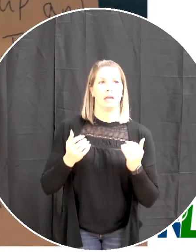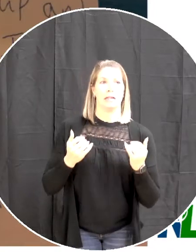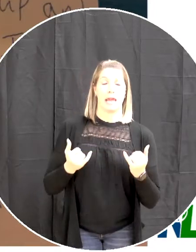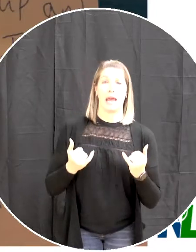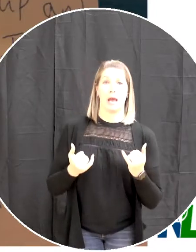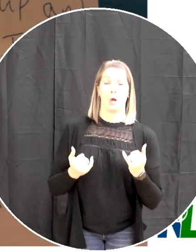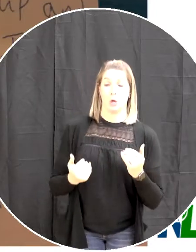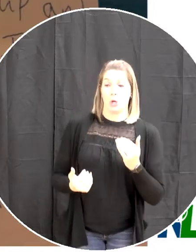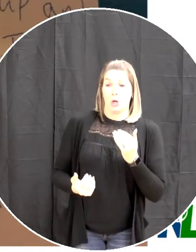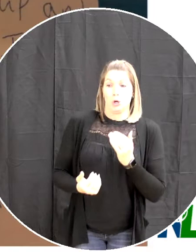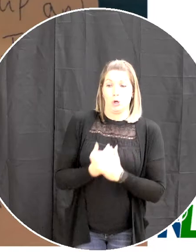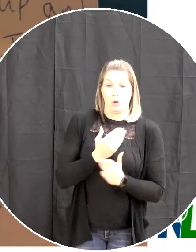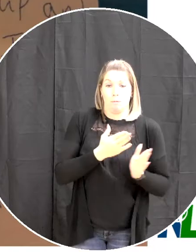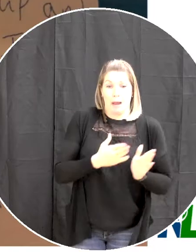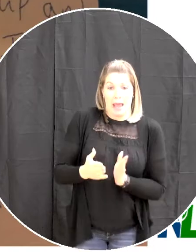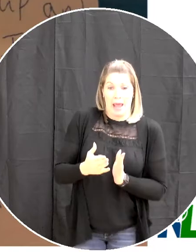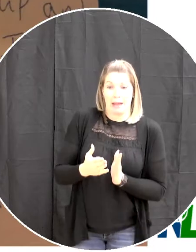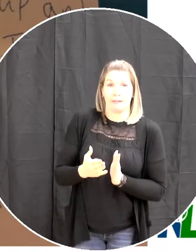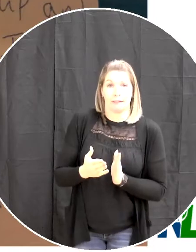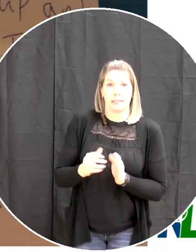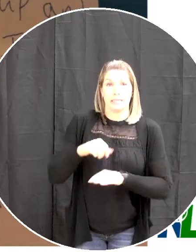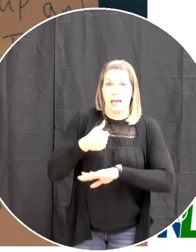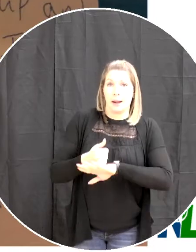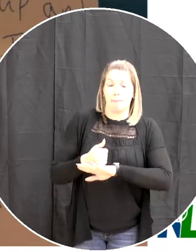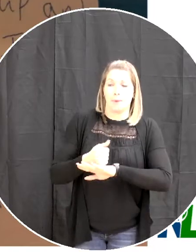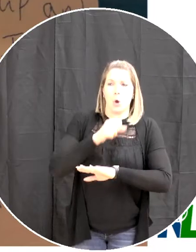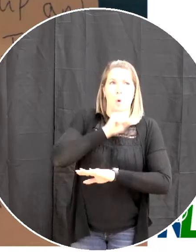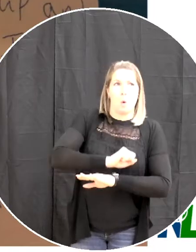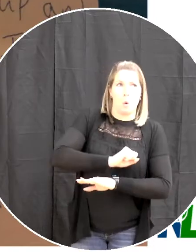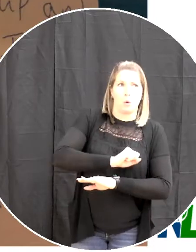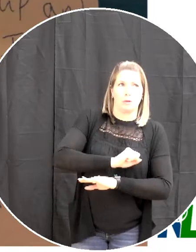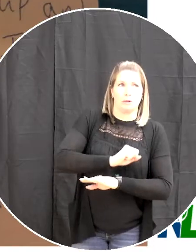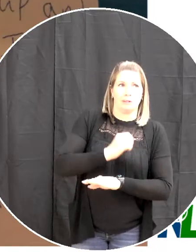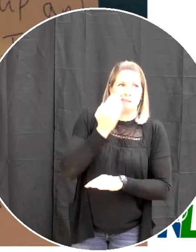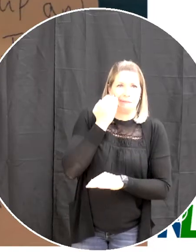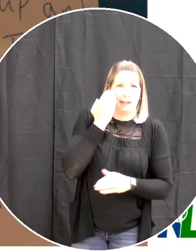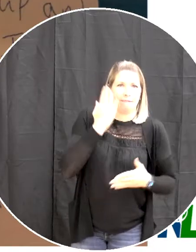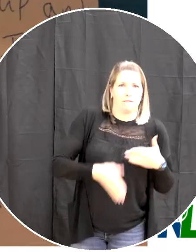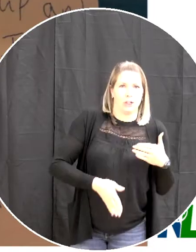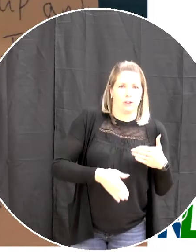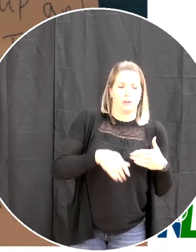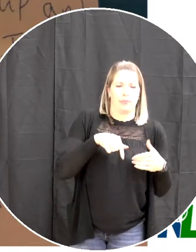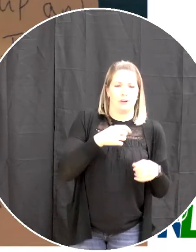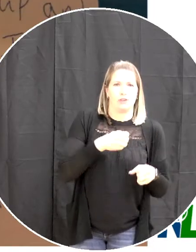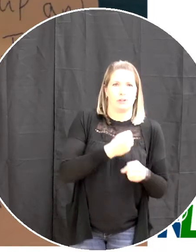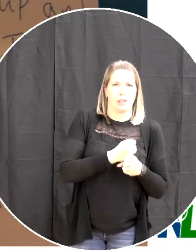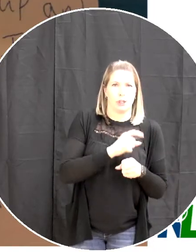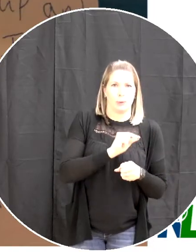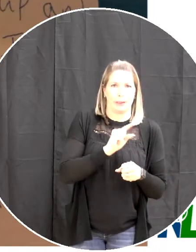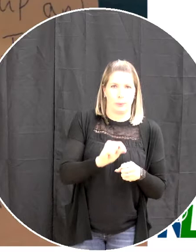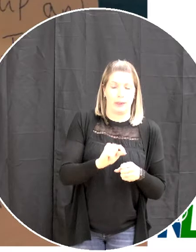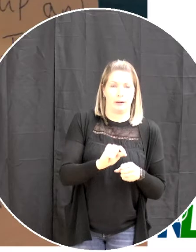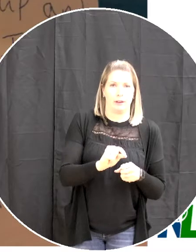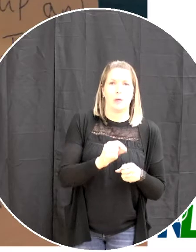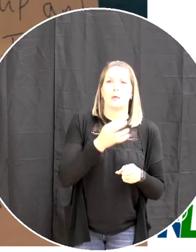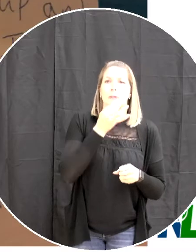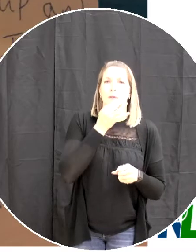3-year plan, but this is the culmination, and that'll be sent up very shortly to